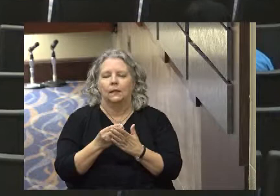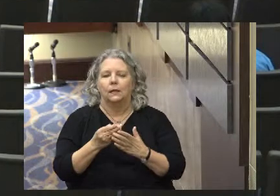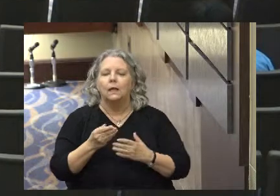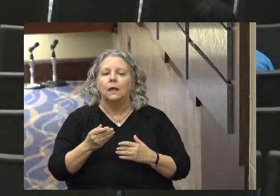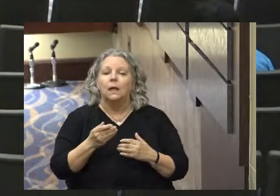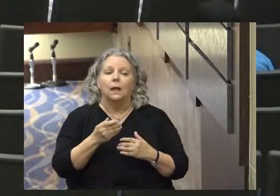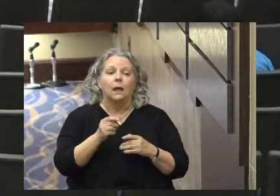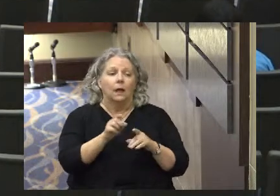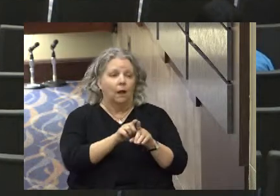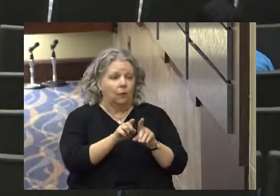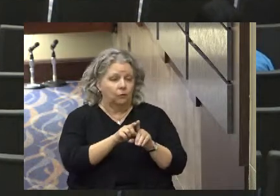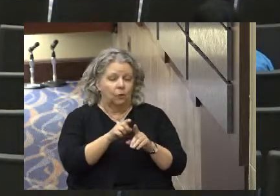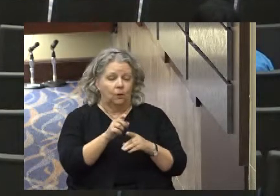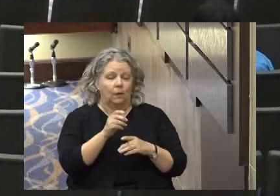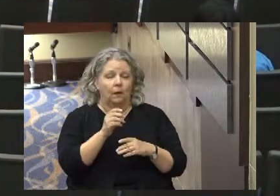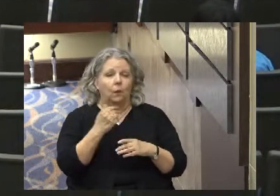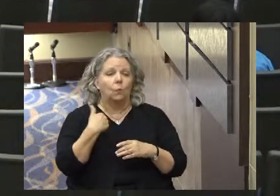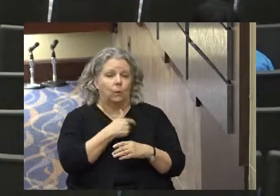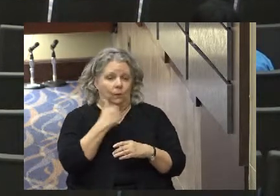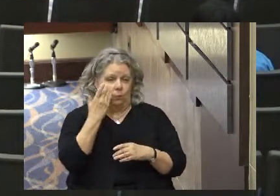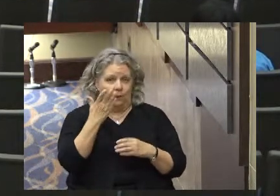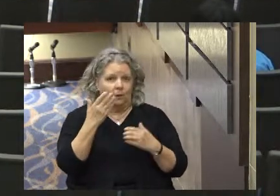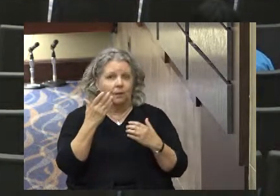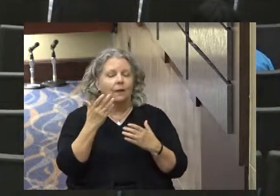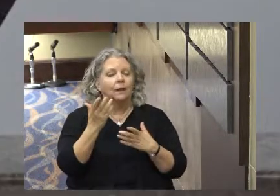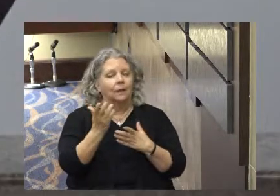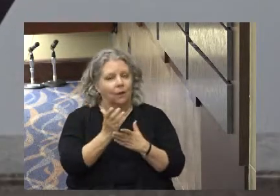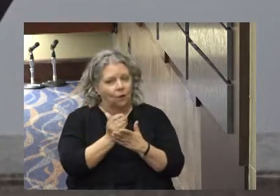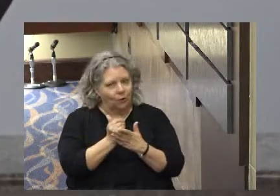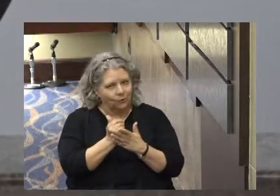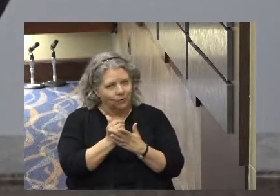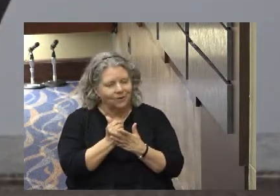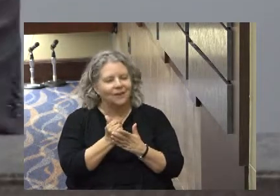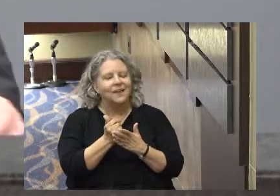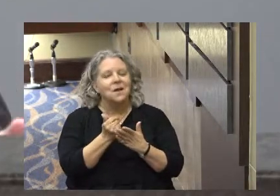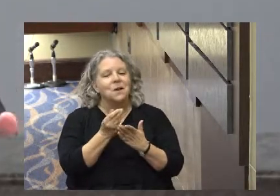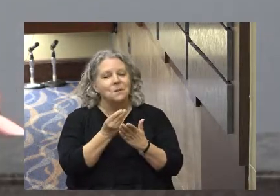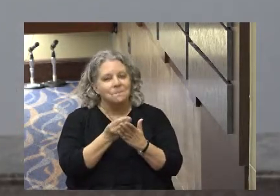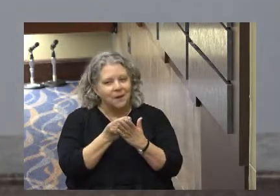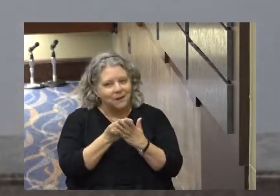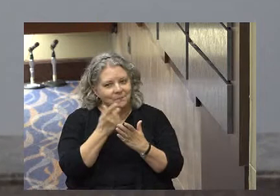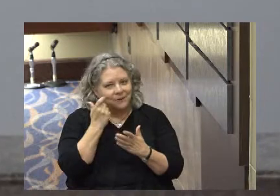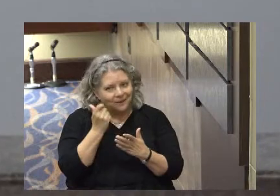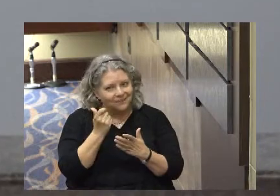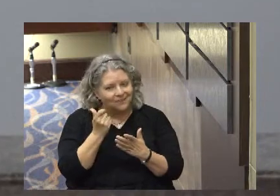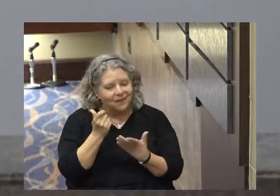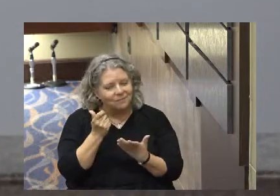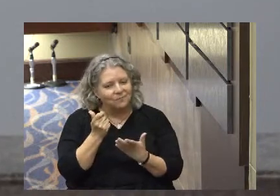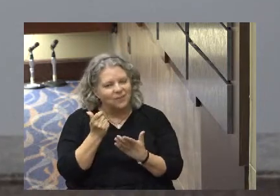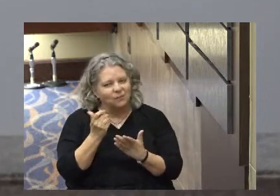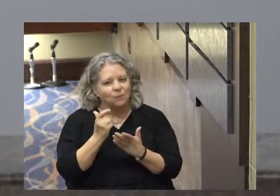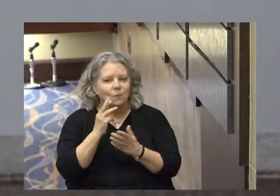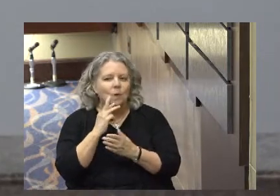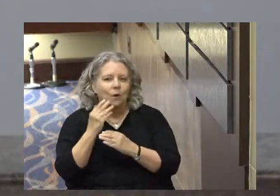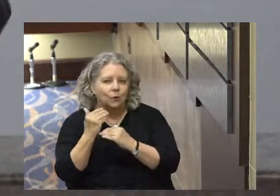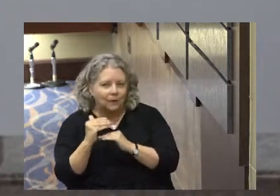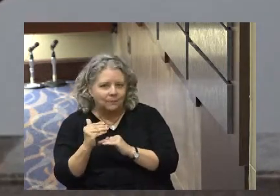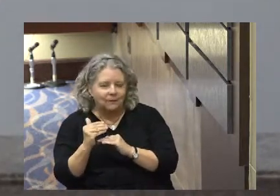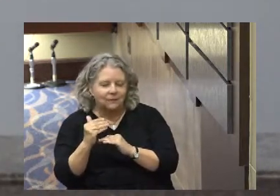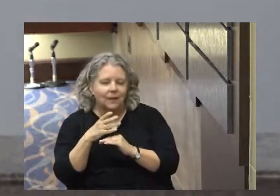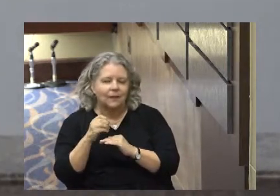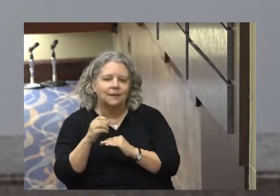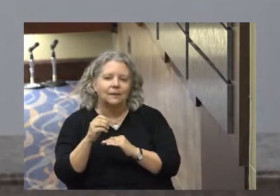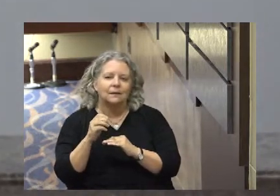will have liquidity due to those restrictions, both on the cash side as well as on the water even though side. we're illiquid right